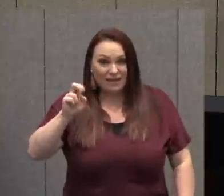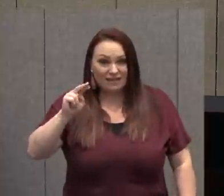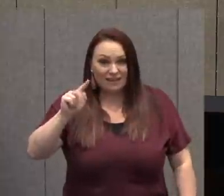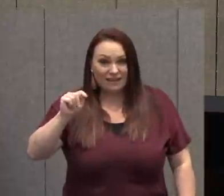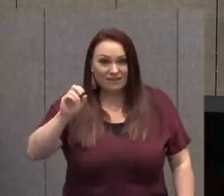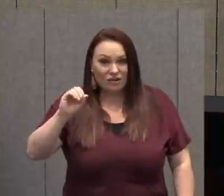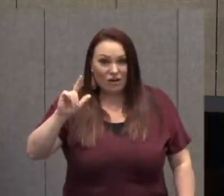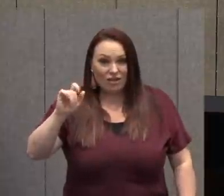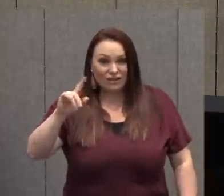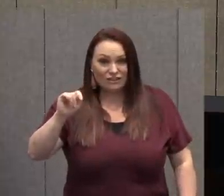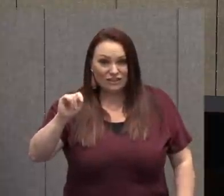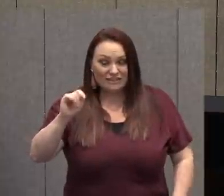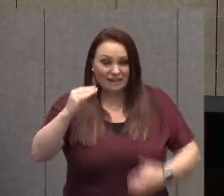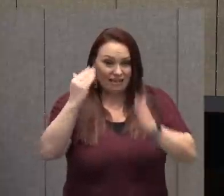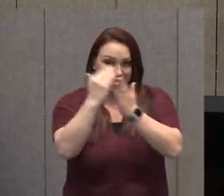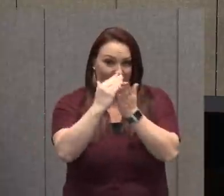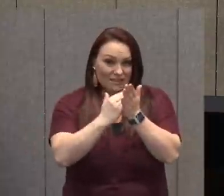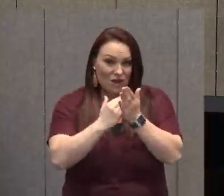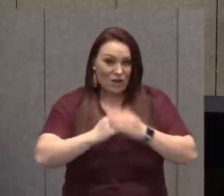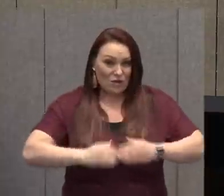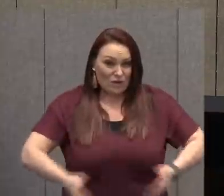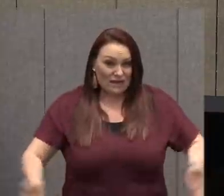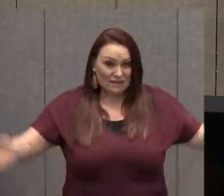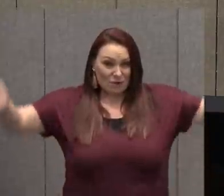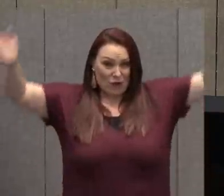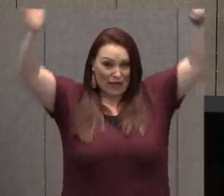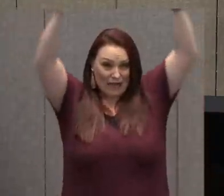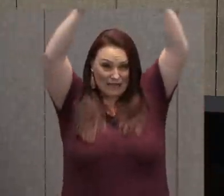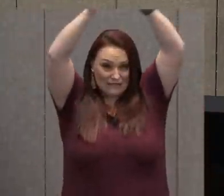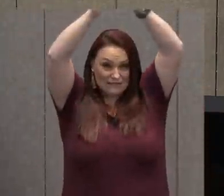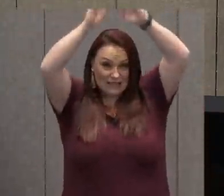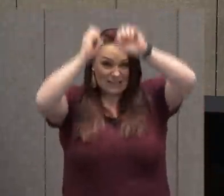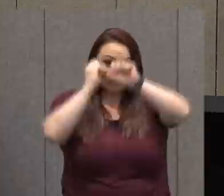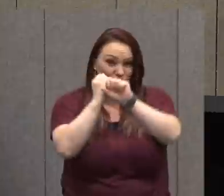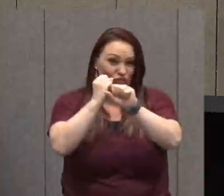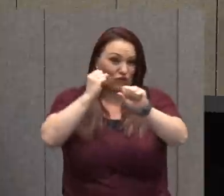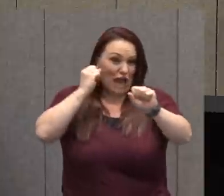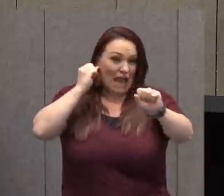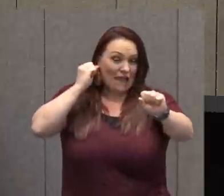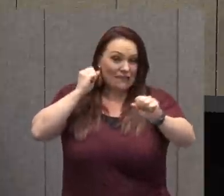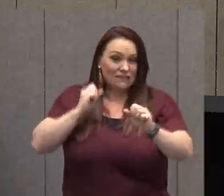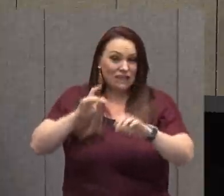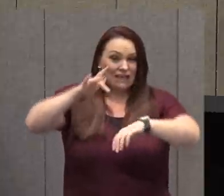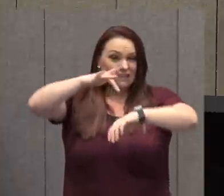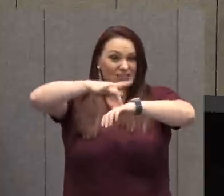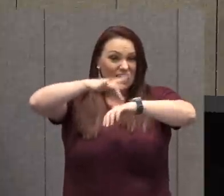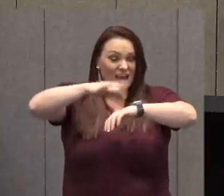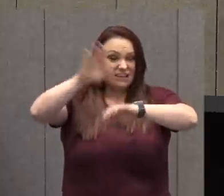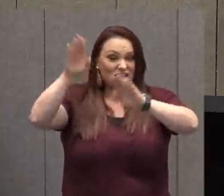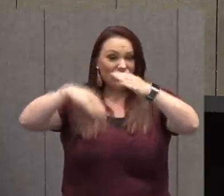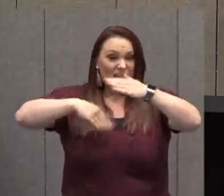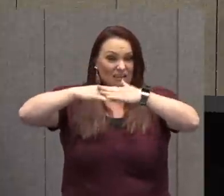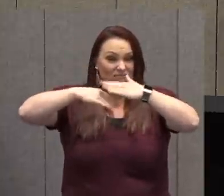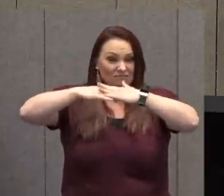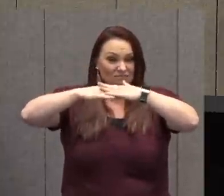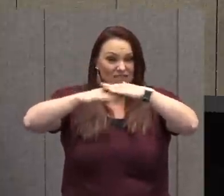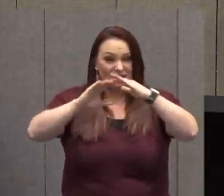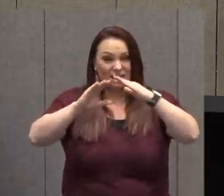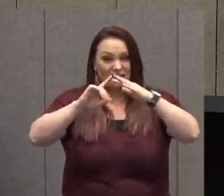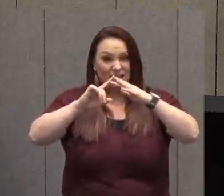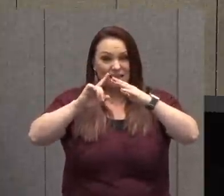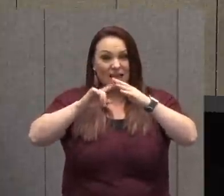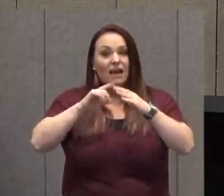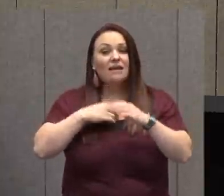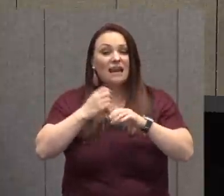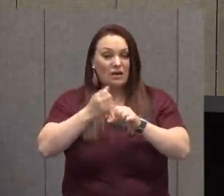and then we're gonna raise our hands up, and we're gonna stretch. Try to touch the ceiling. Now